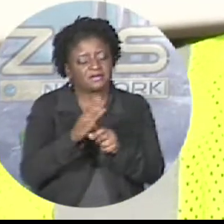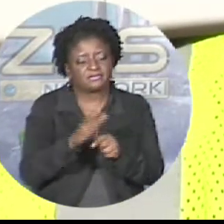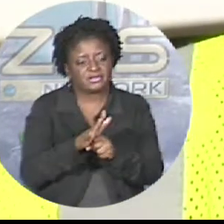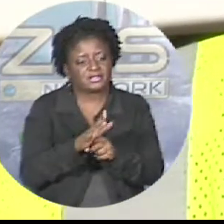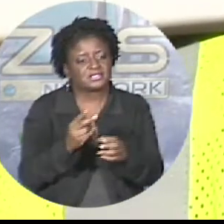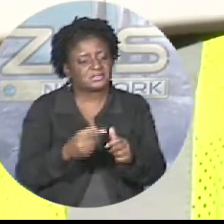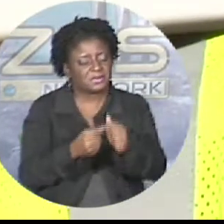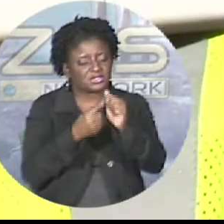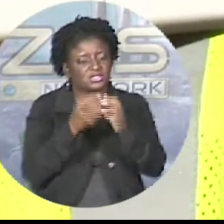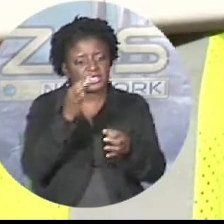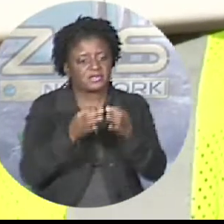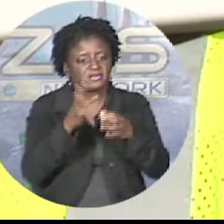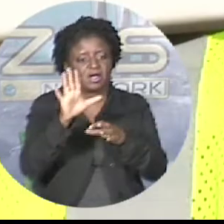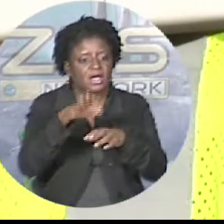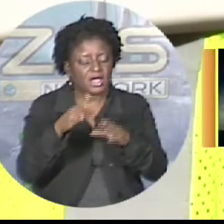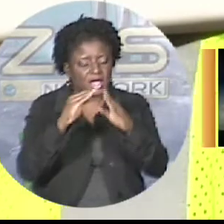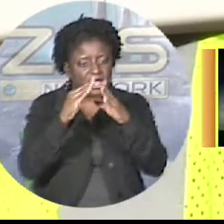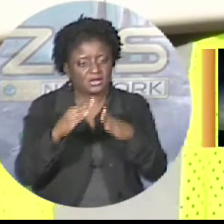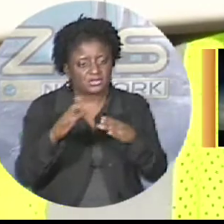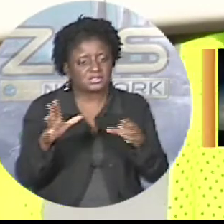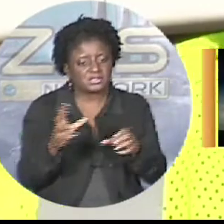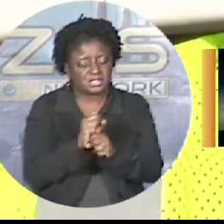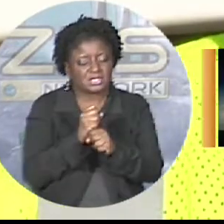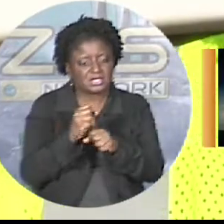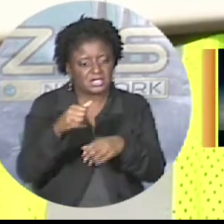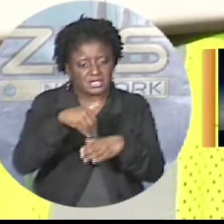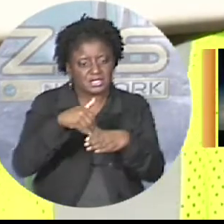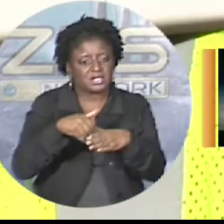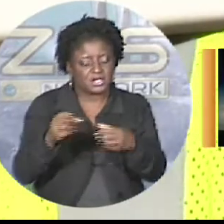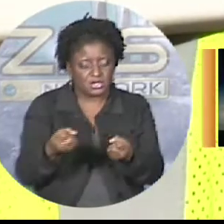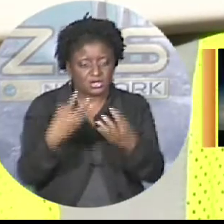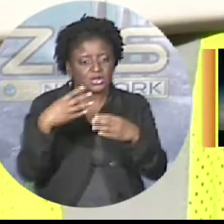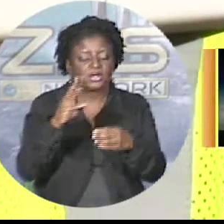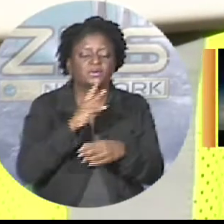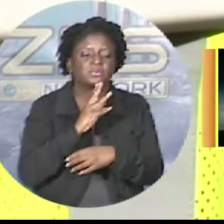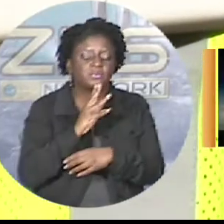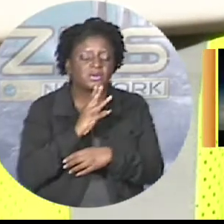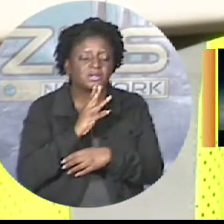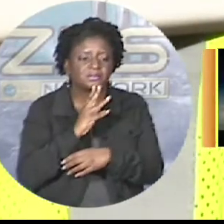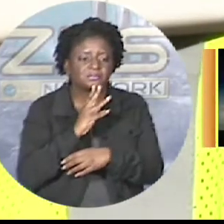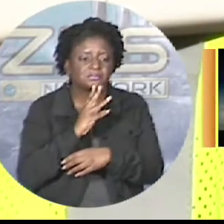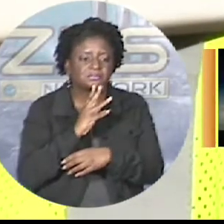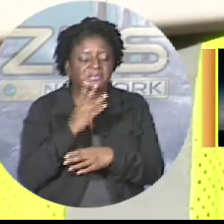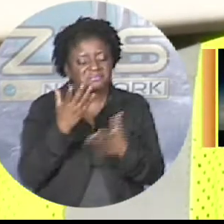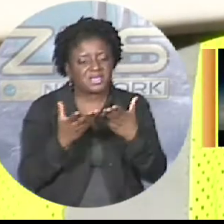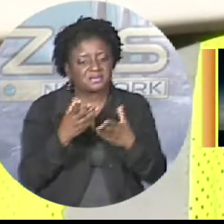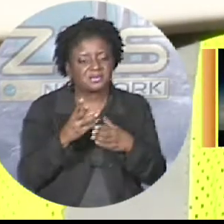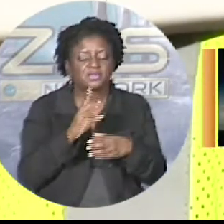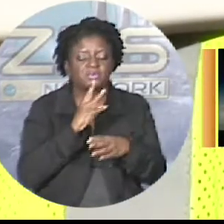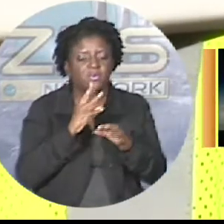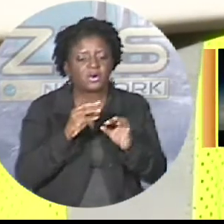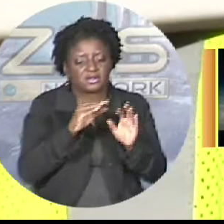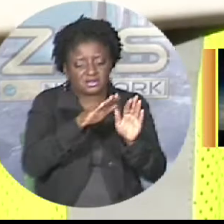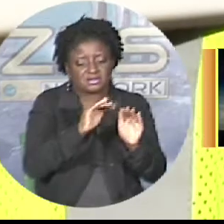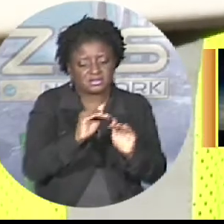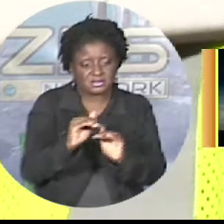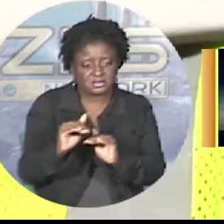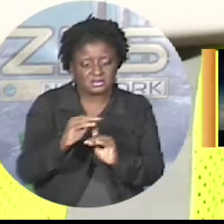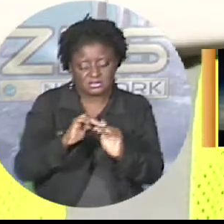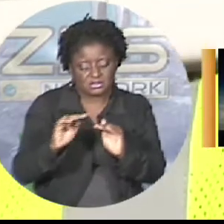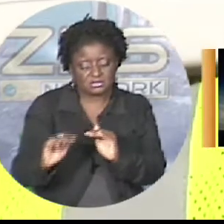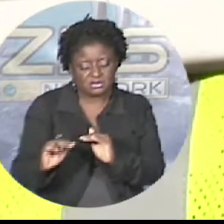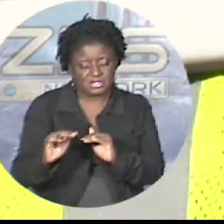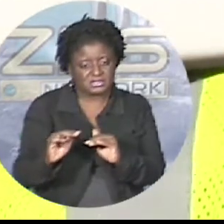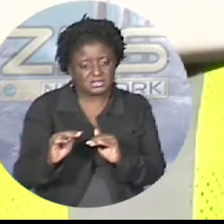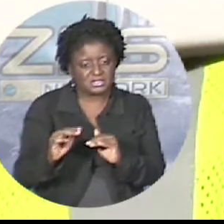has taken on a lot of storm surge. They're now at a stage where they see that perhaps the flood has receded, if not dried out, and they're thinking their plugs